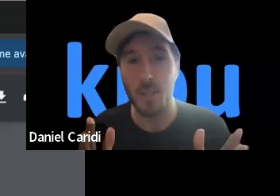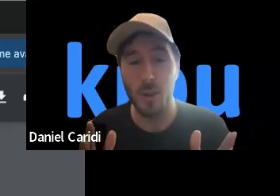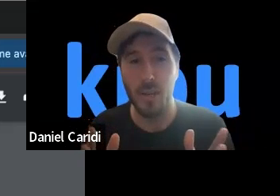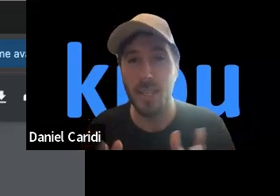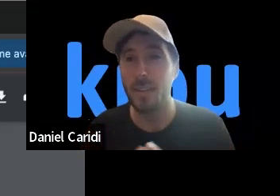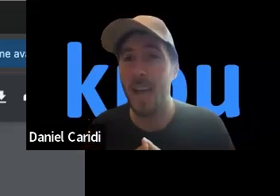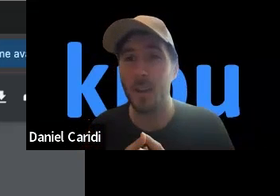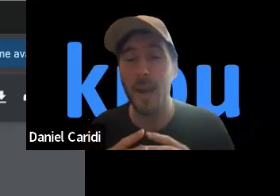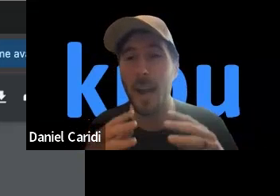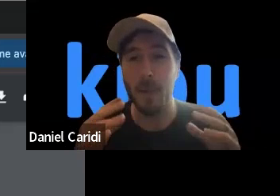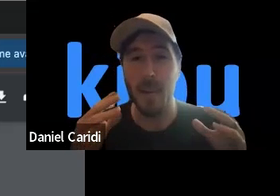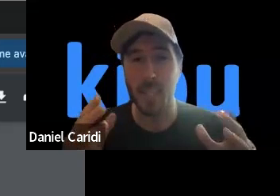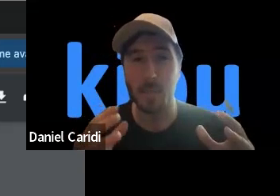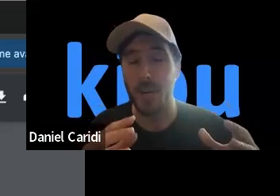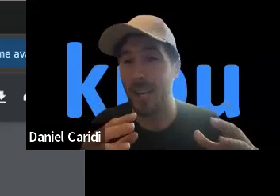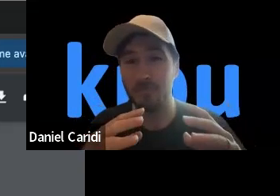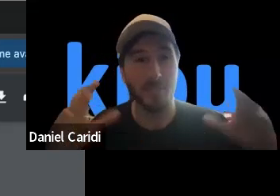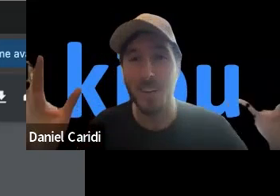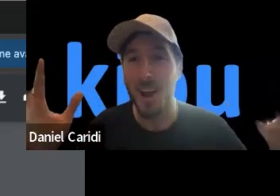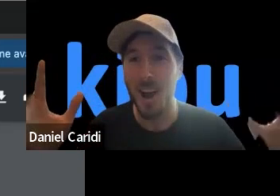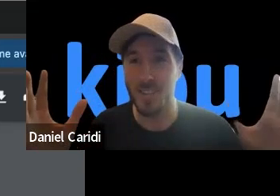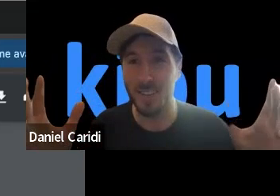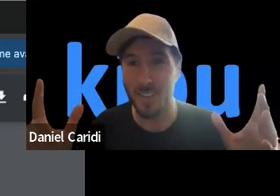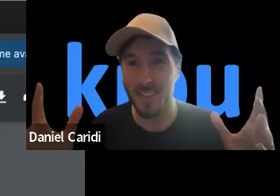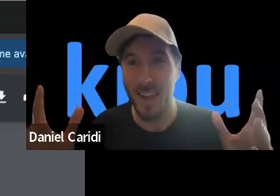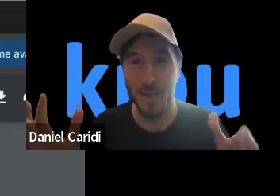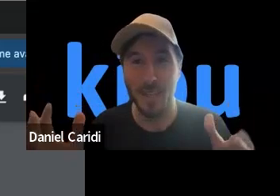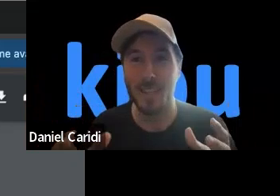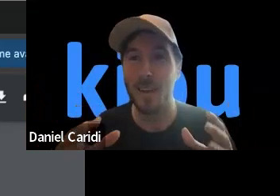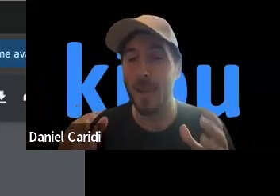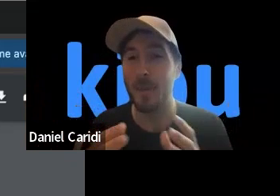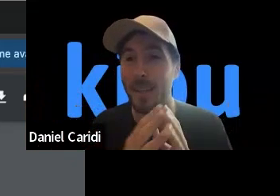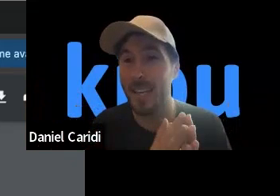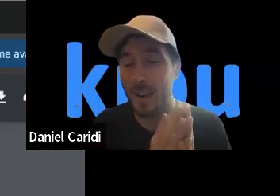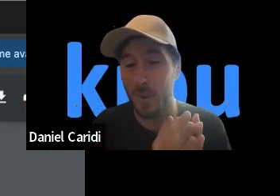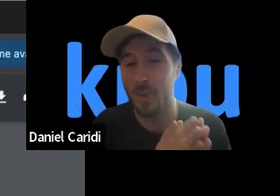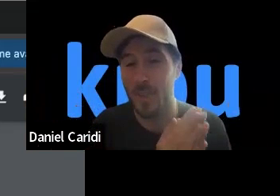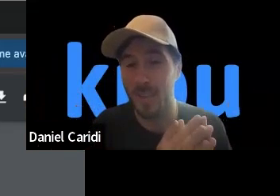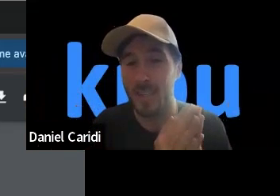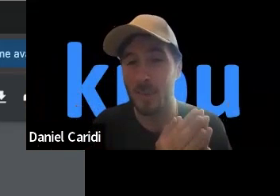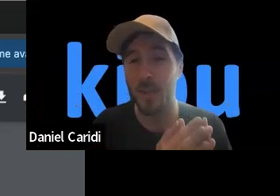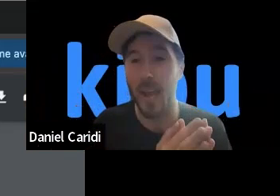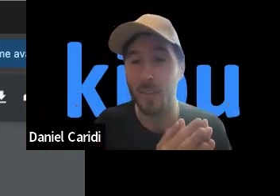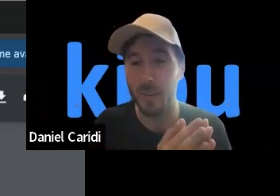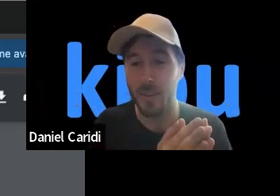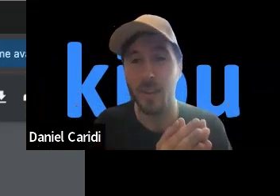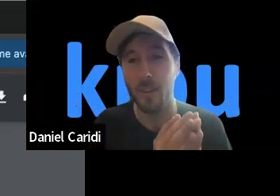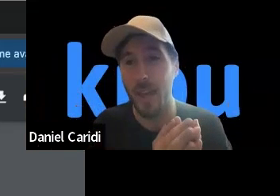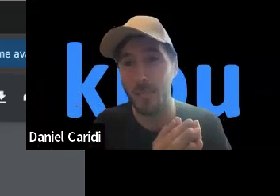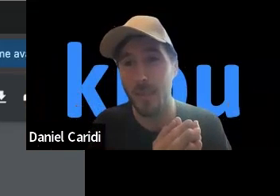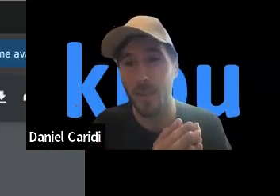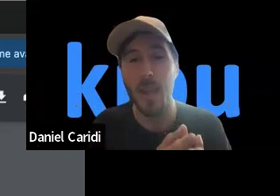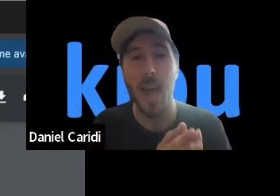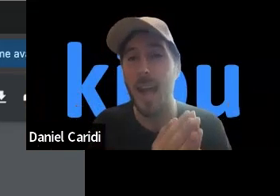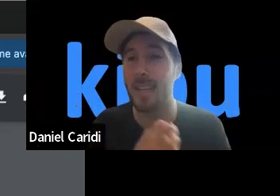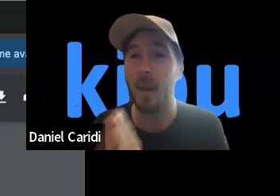know what to do every single day. You might not be an expert in hundreds of different topics. Being able to lean on a resource like this has been really helpful for